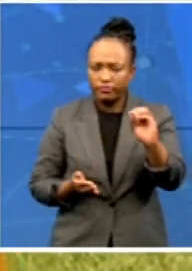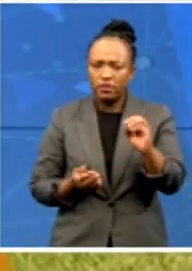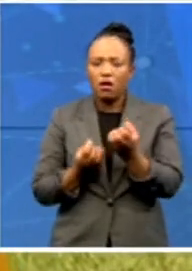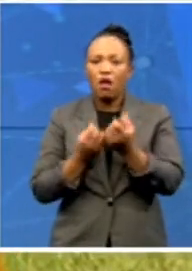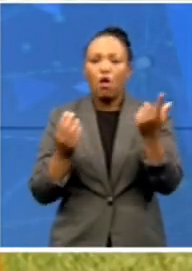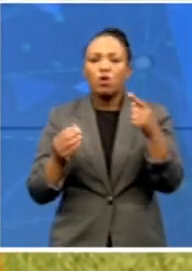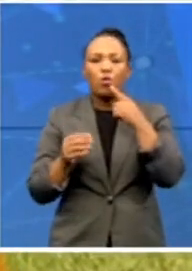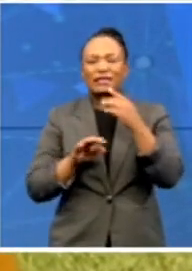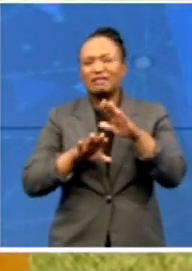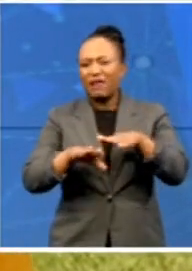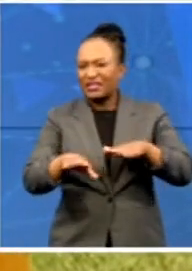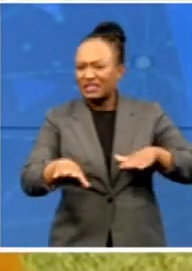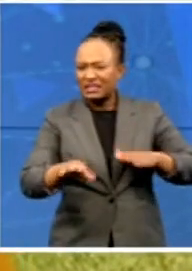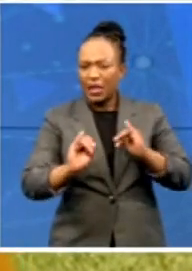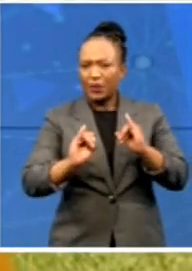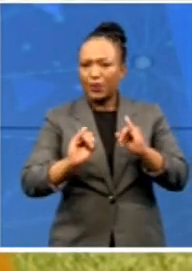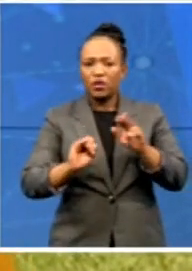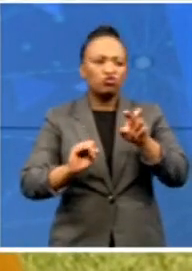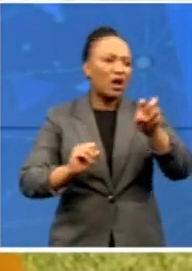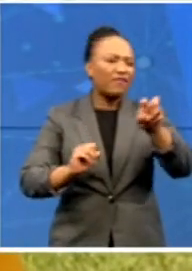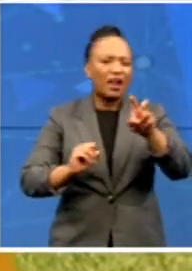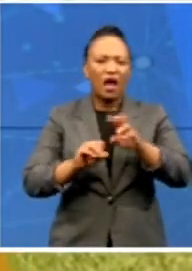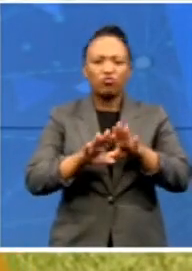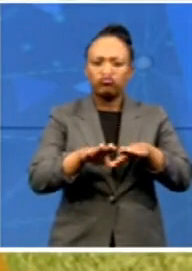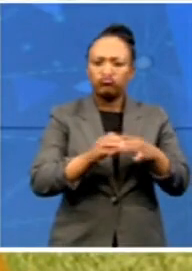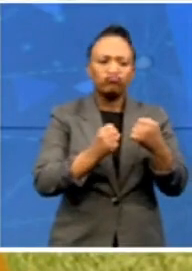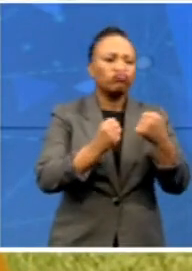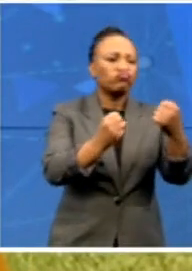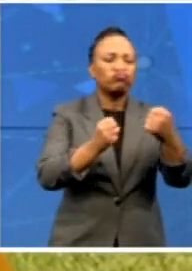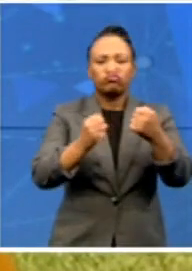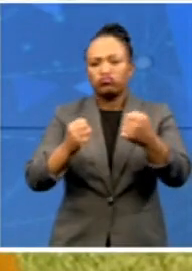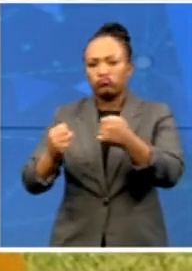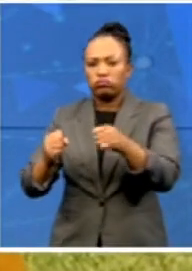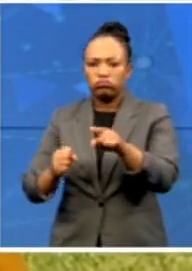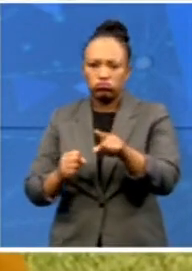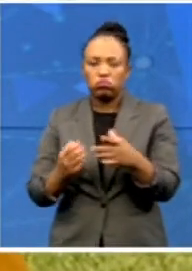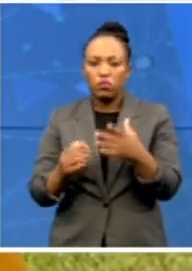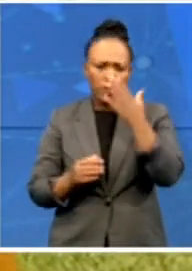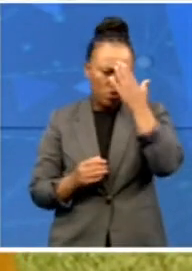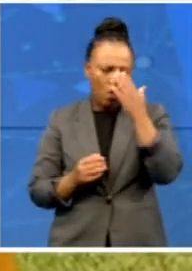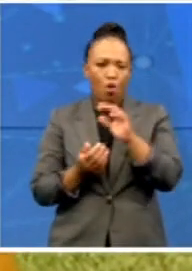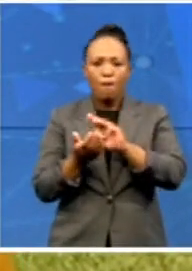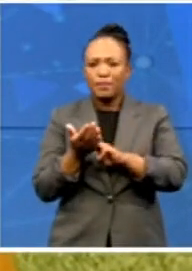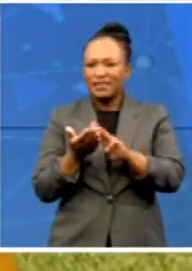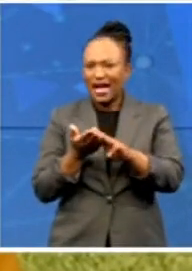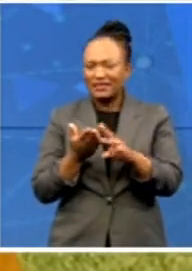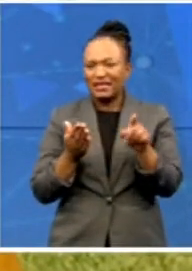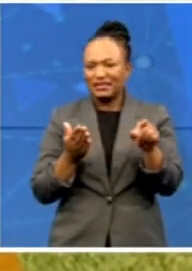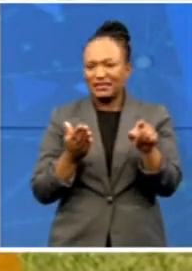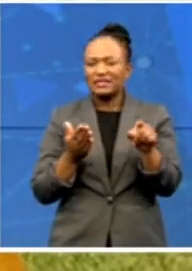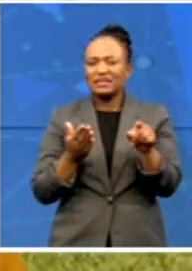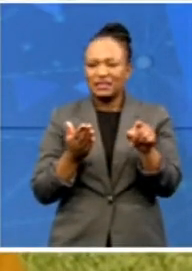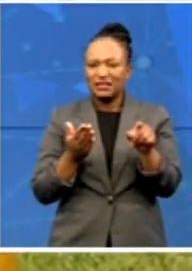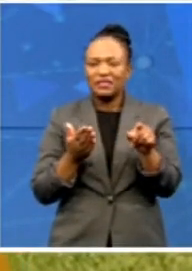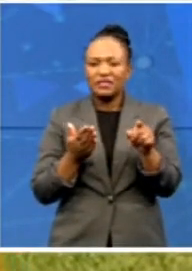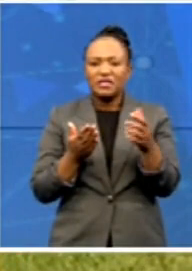going from different destinations. You know that Mthatha, you know, if you're going from East London to